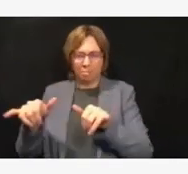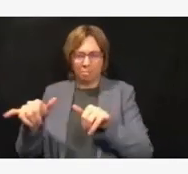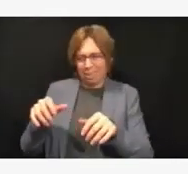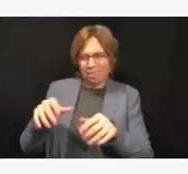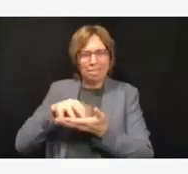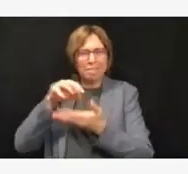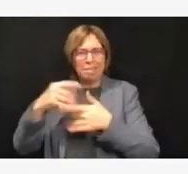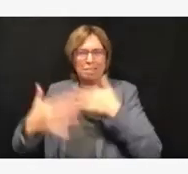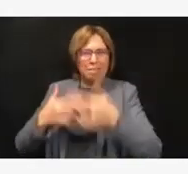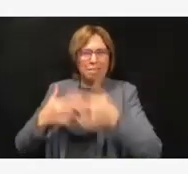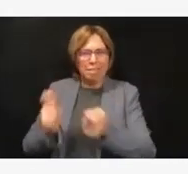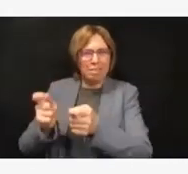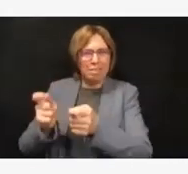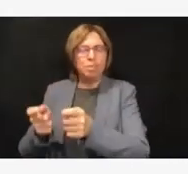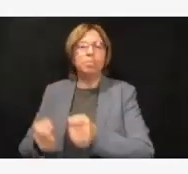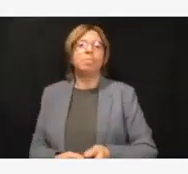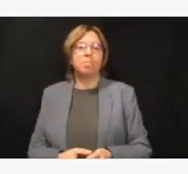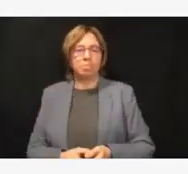Thank you.